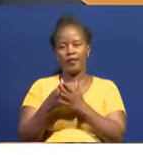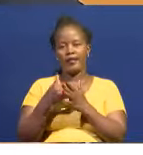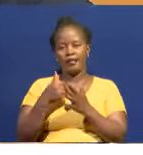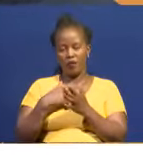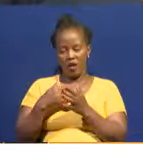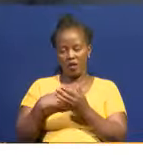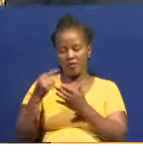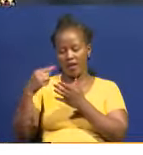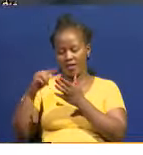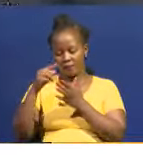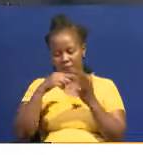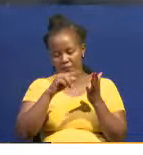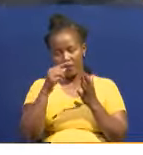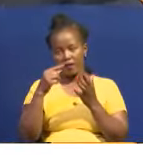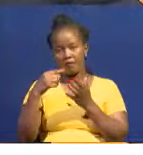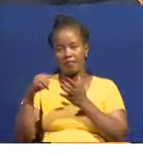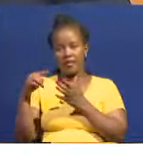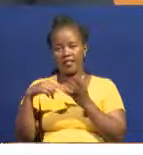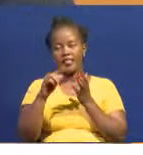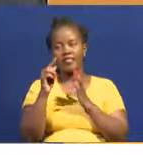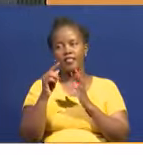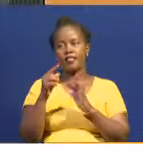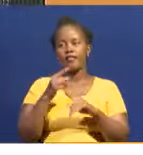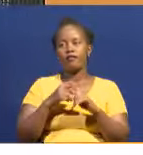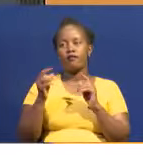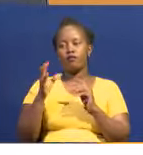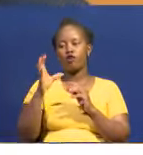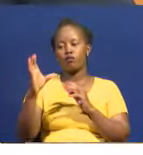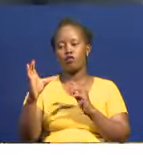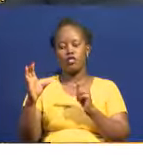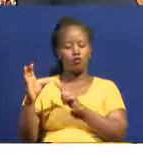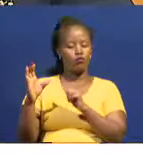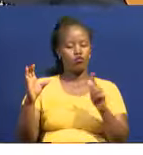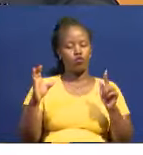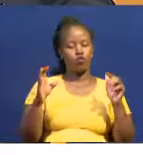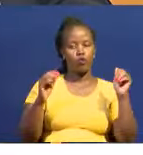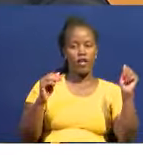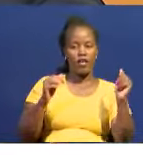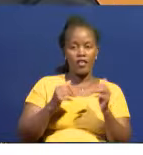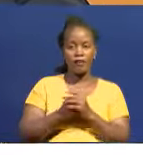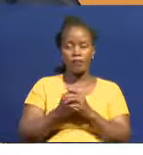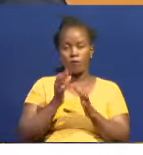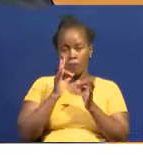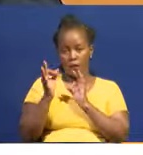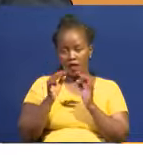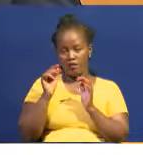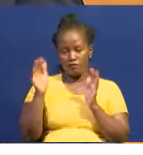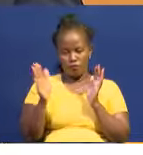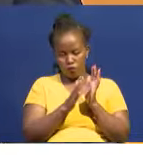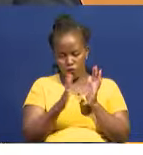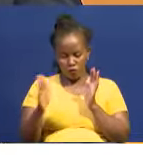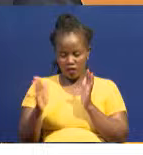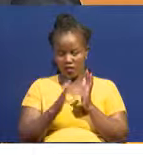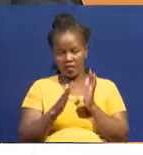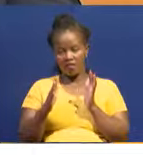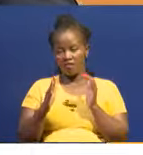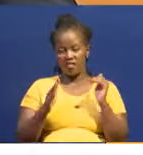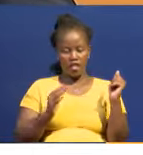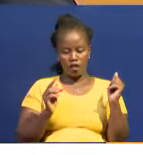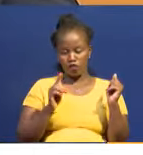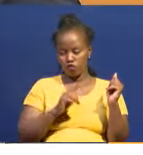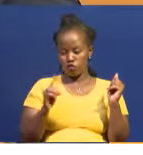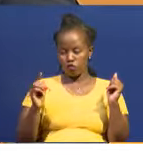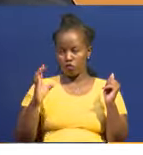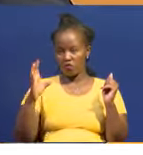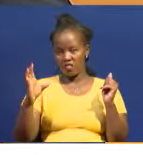into a rating from C to A. So if you are within C, it